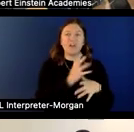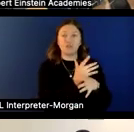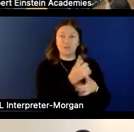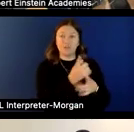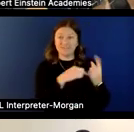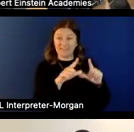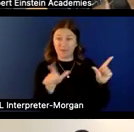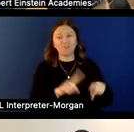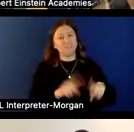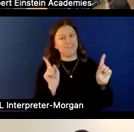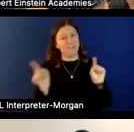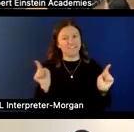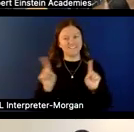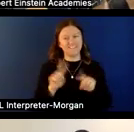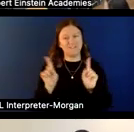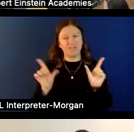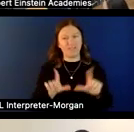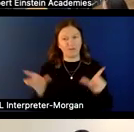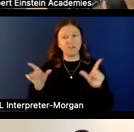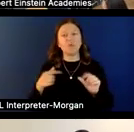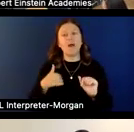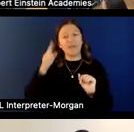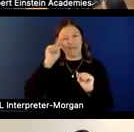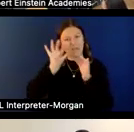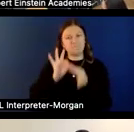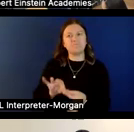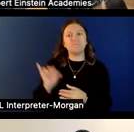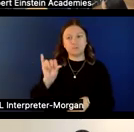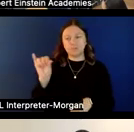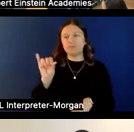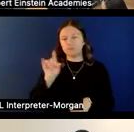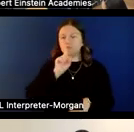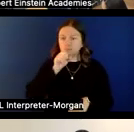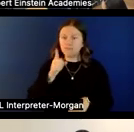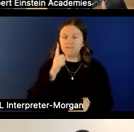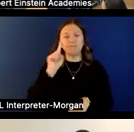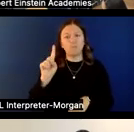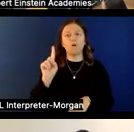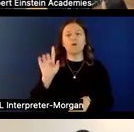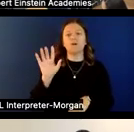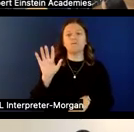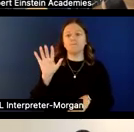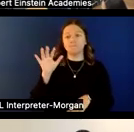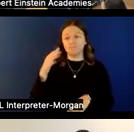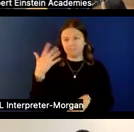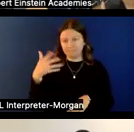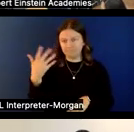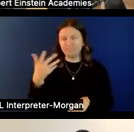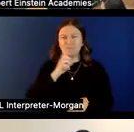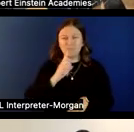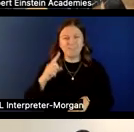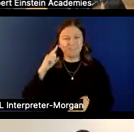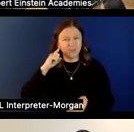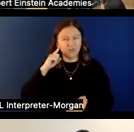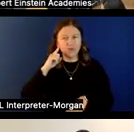too. So I think that it might have to do with that, and really like, for the g, like they really hear it, this is where you say